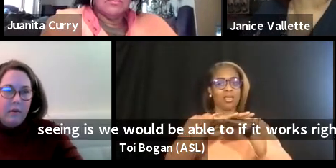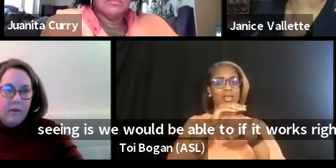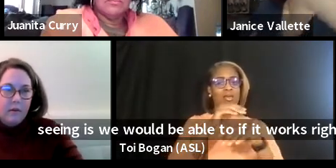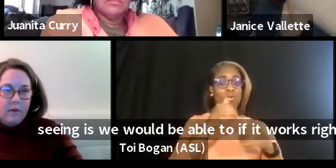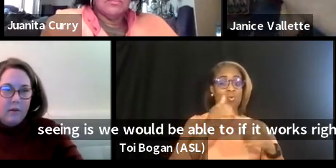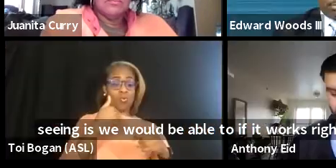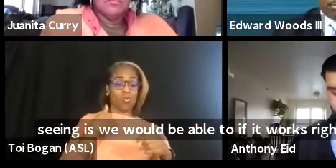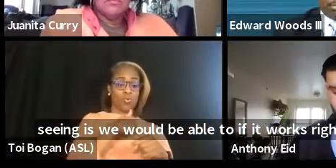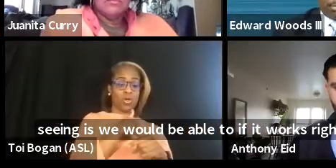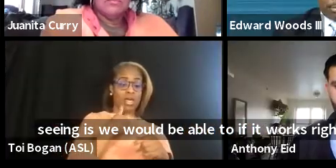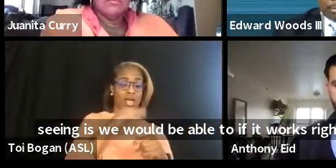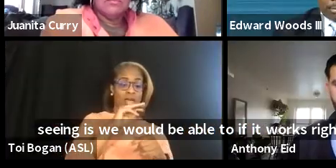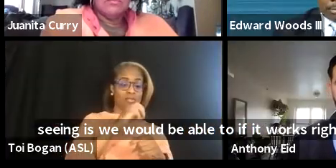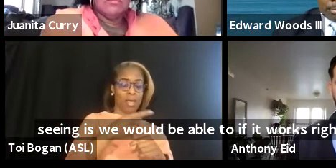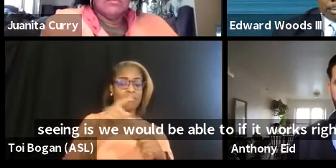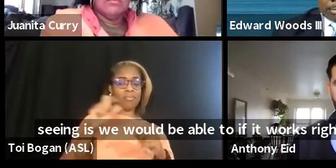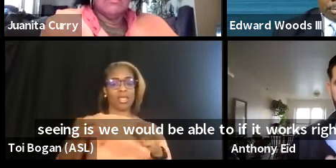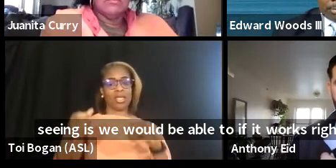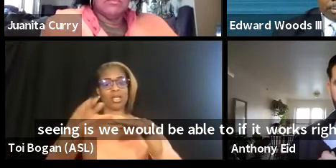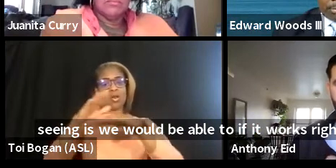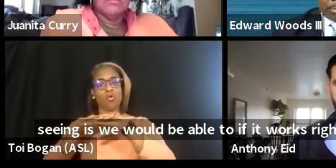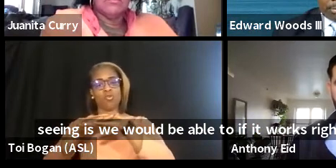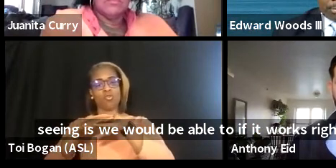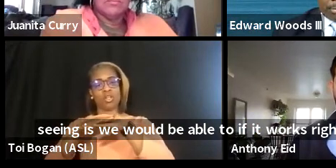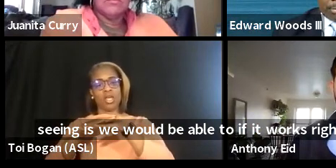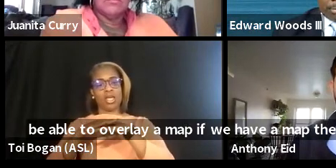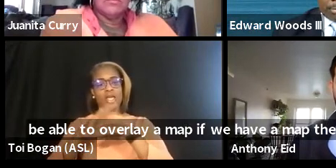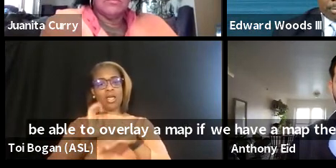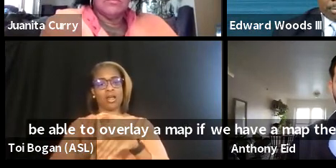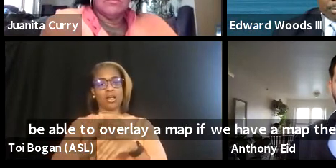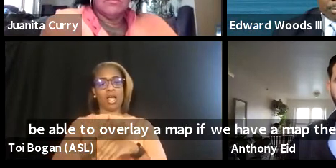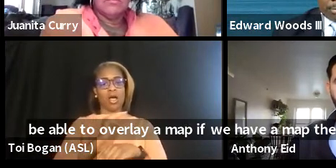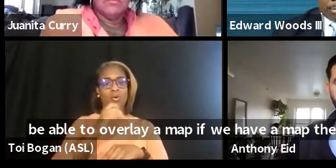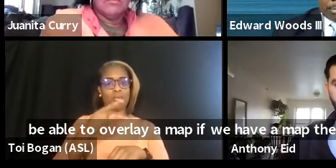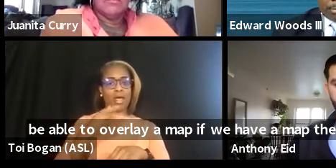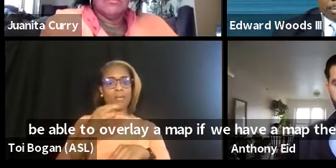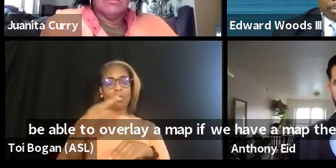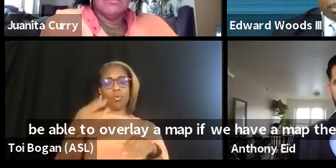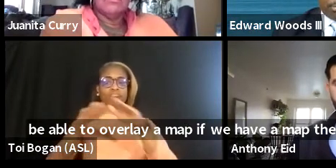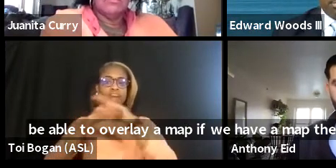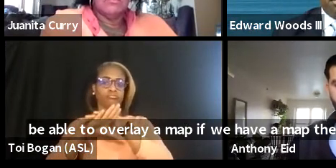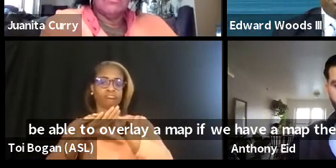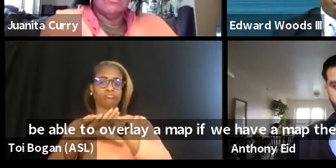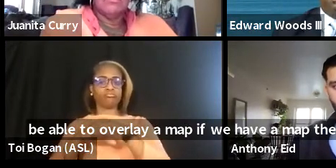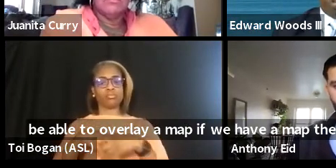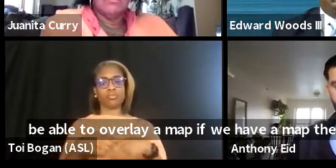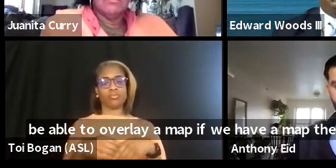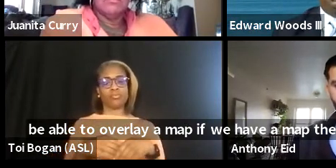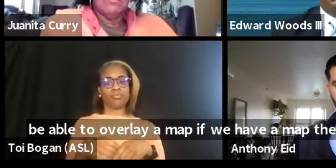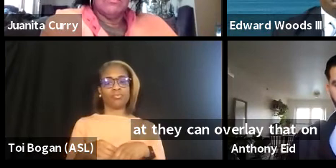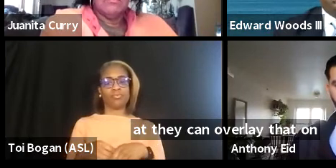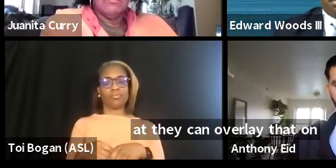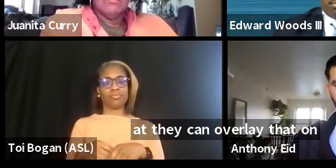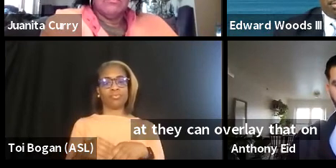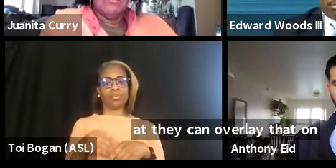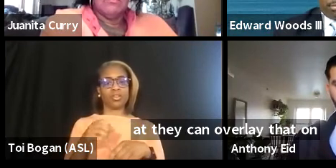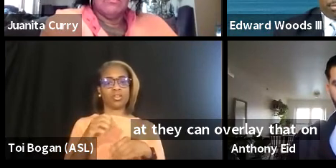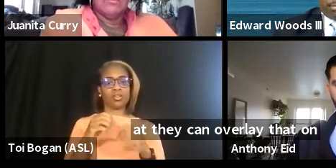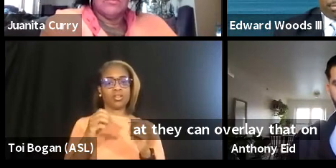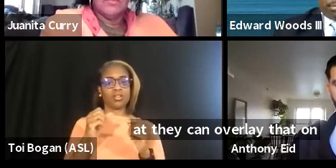we're looking at, they could overlay that on our map or our map on their map. So as long as we don't have